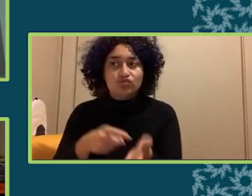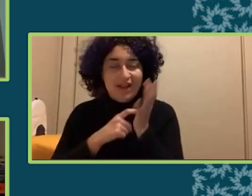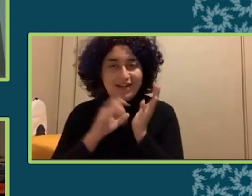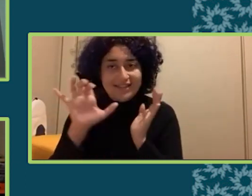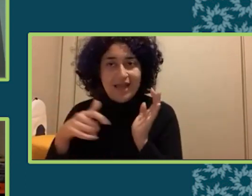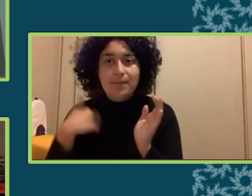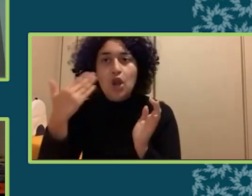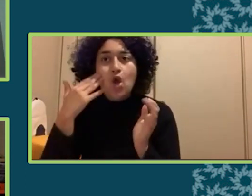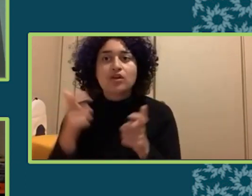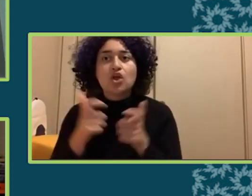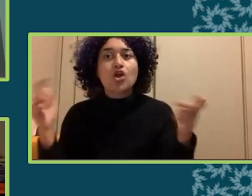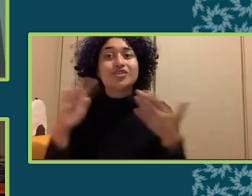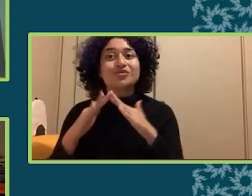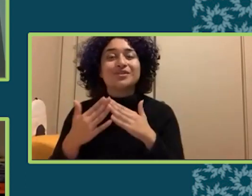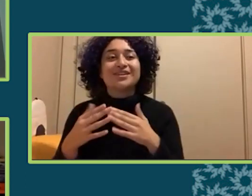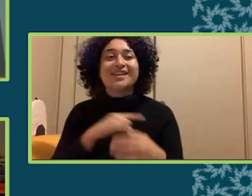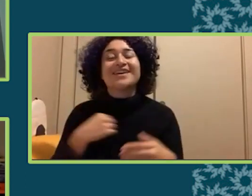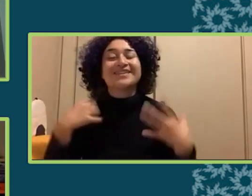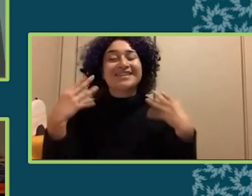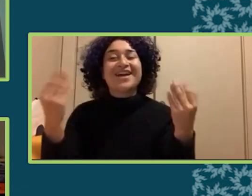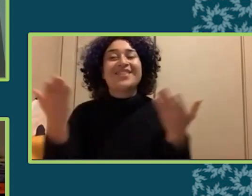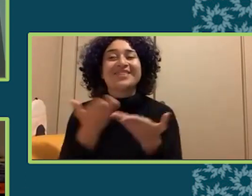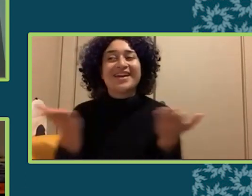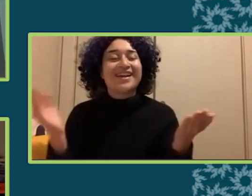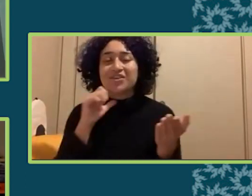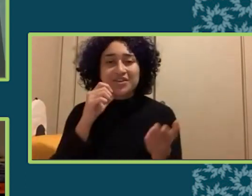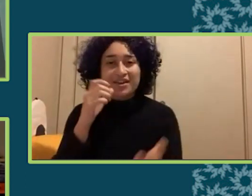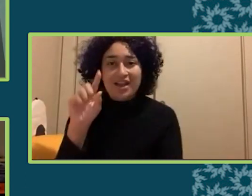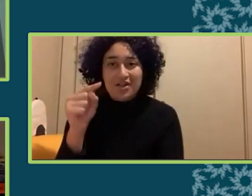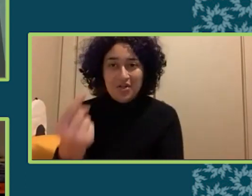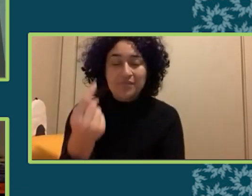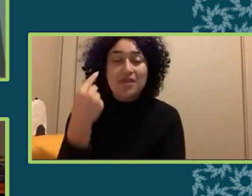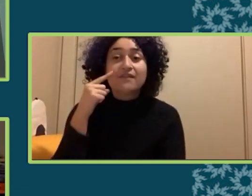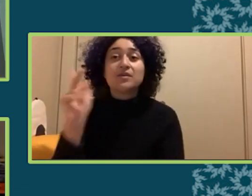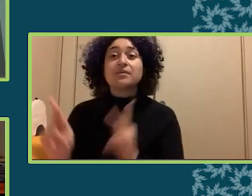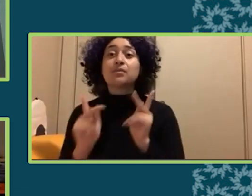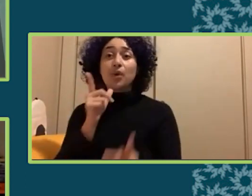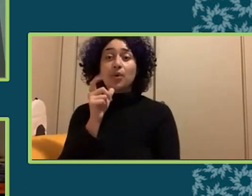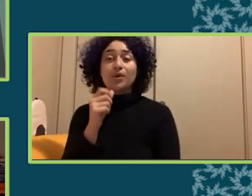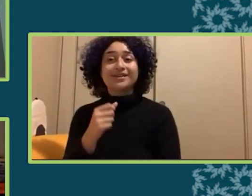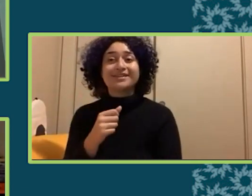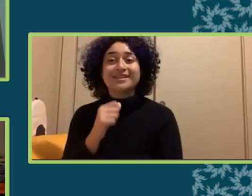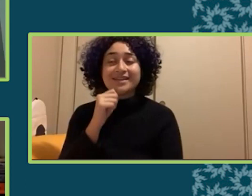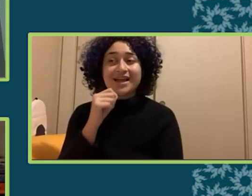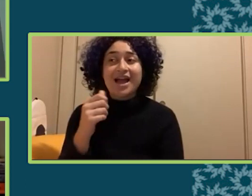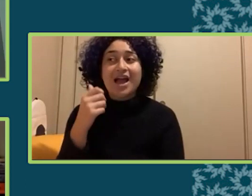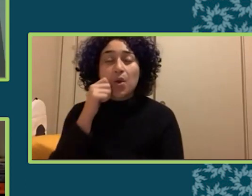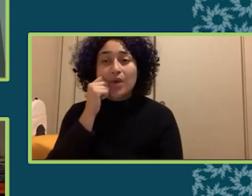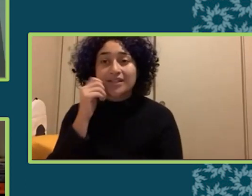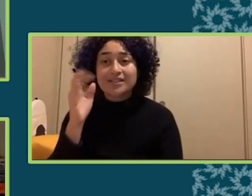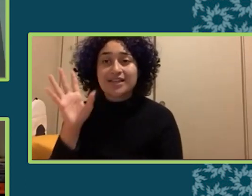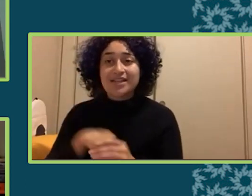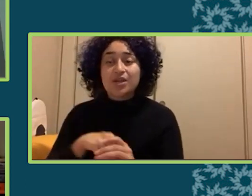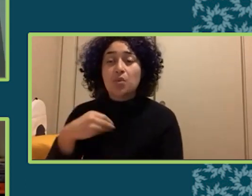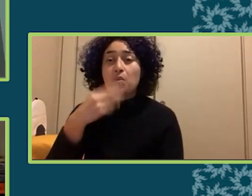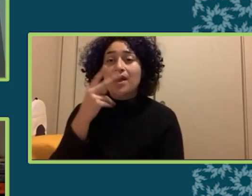large community of us out there. You're not alone, right? And for those not racialized towards whiteness, and Maya and I have